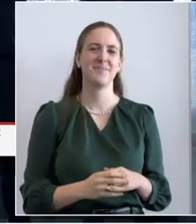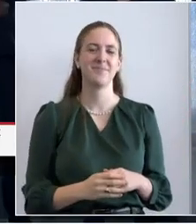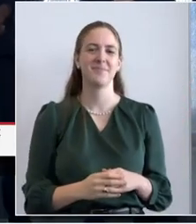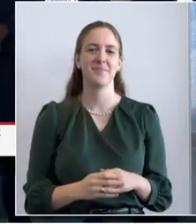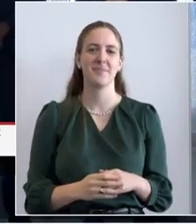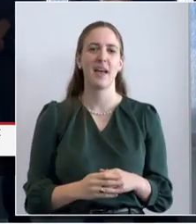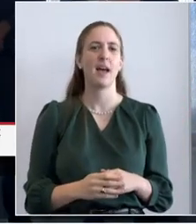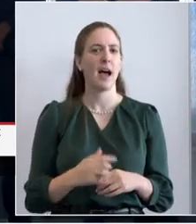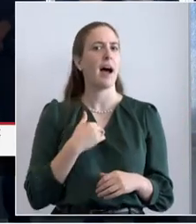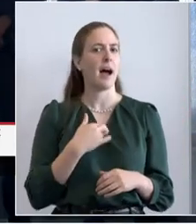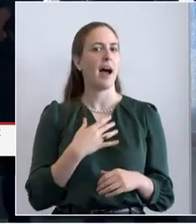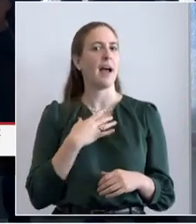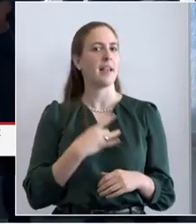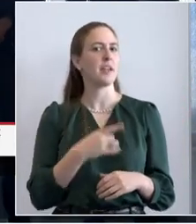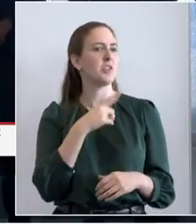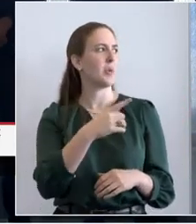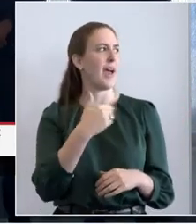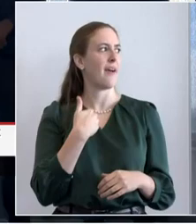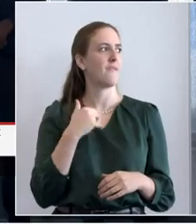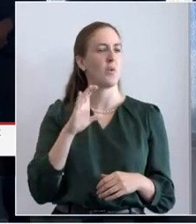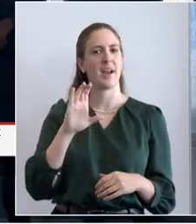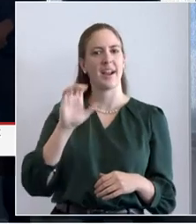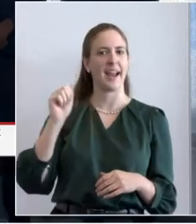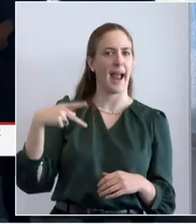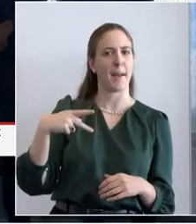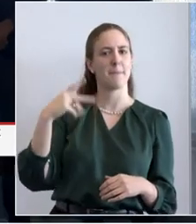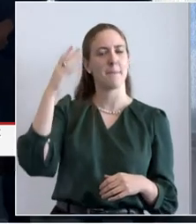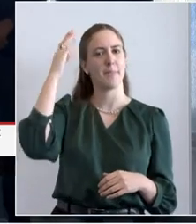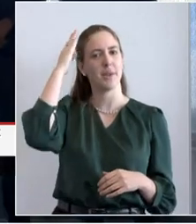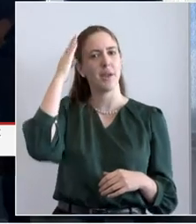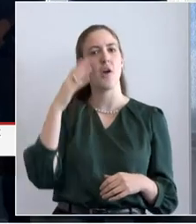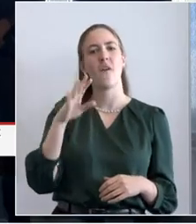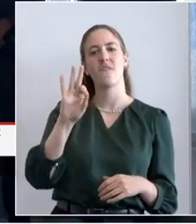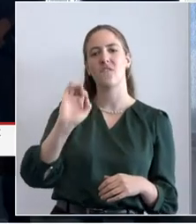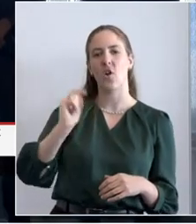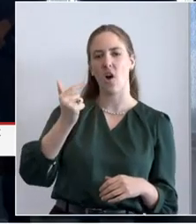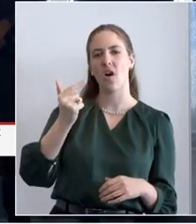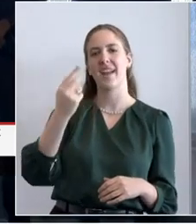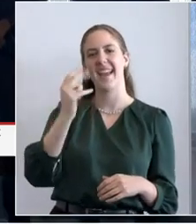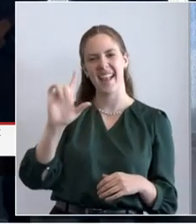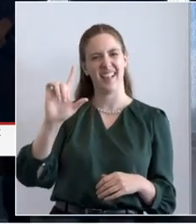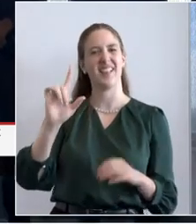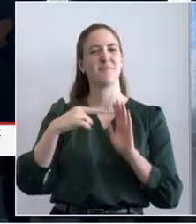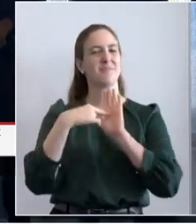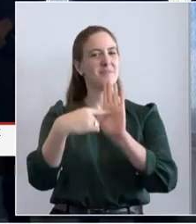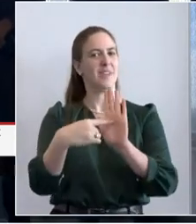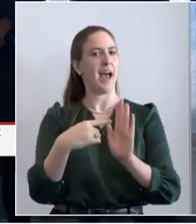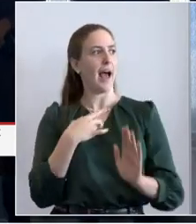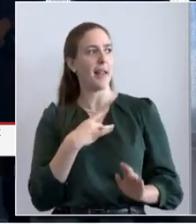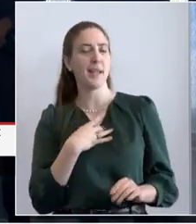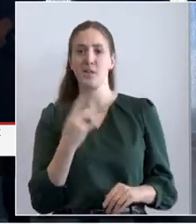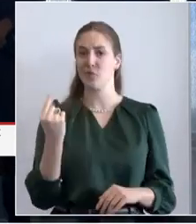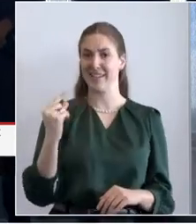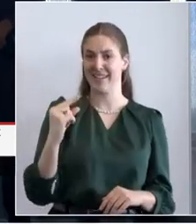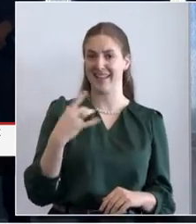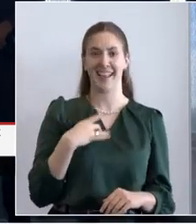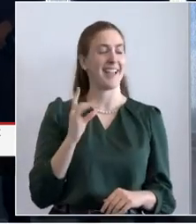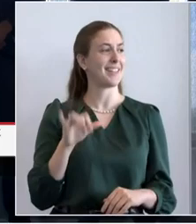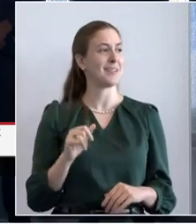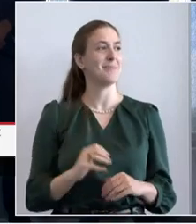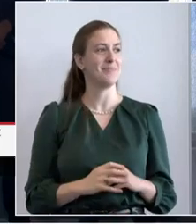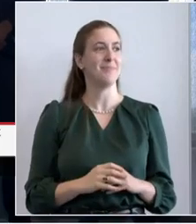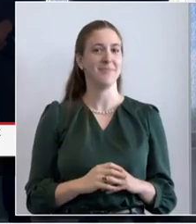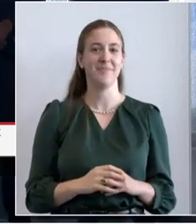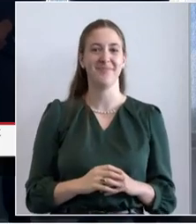And I like that you wear your cap, Fog Hill. And I like that it's green, like